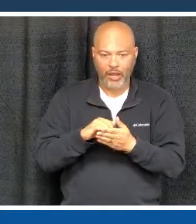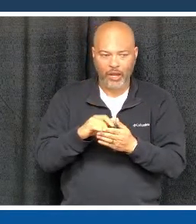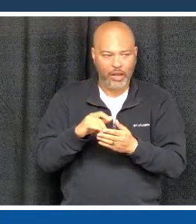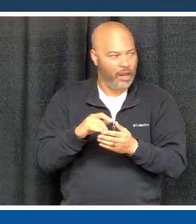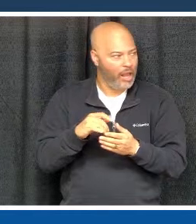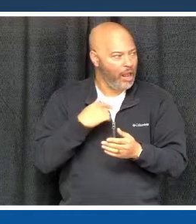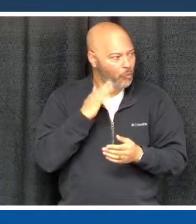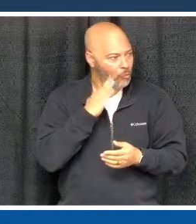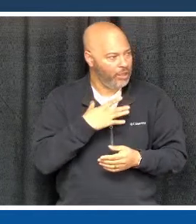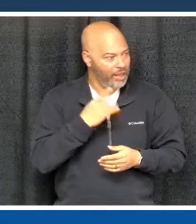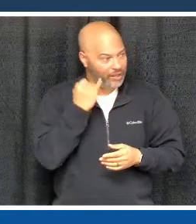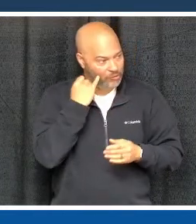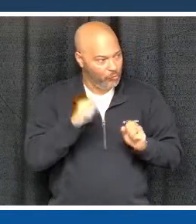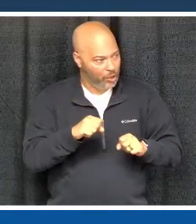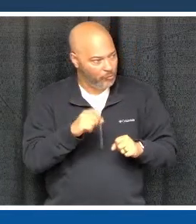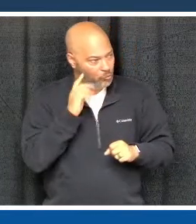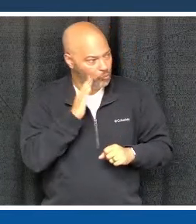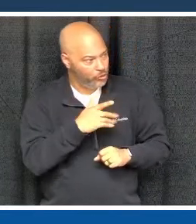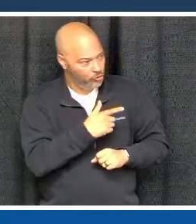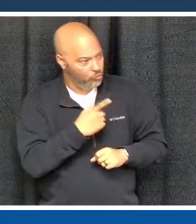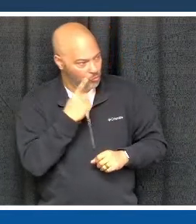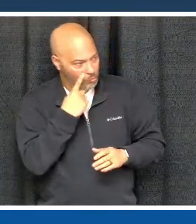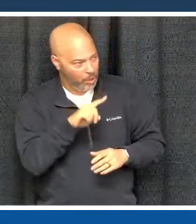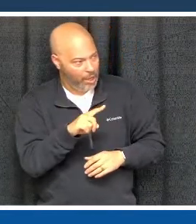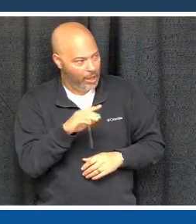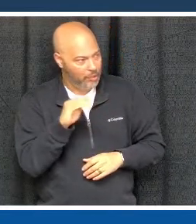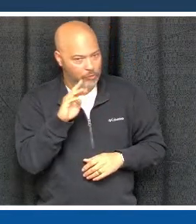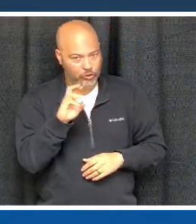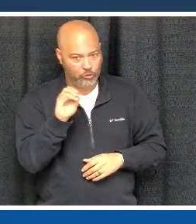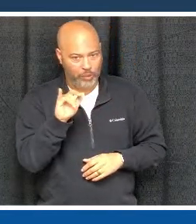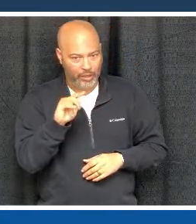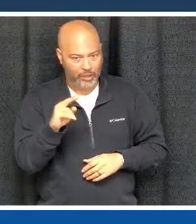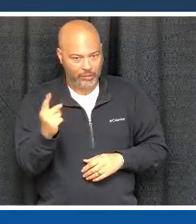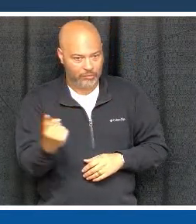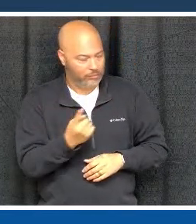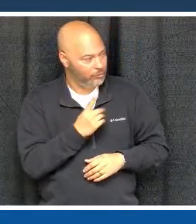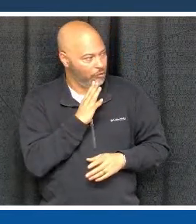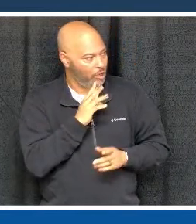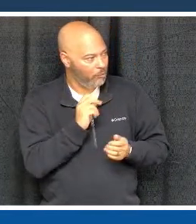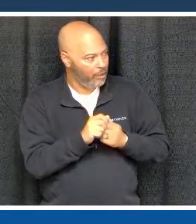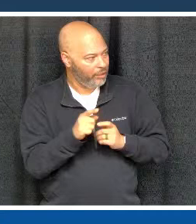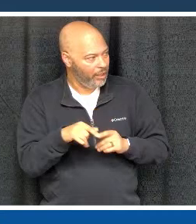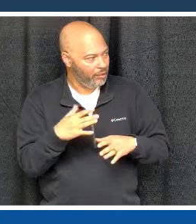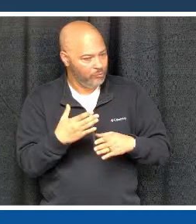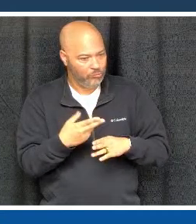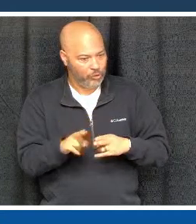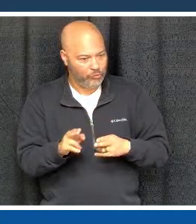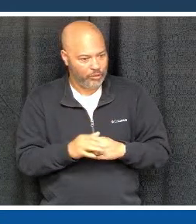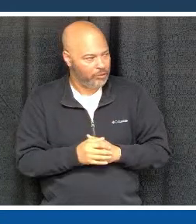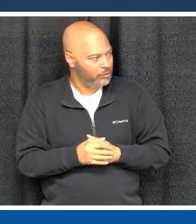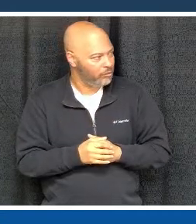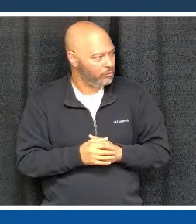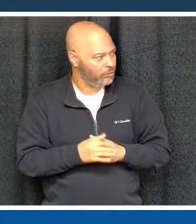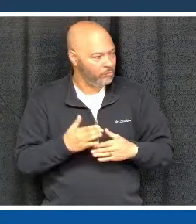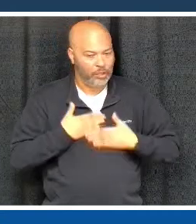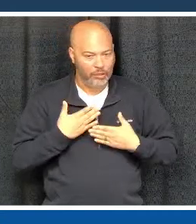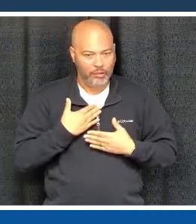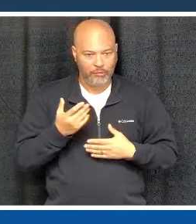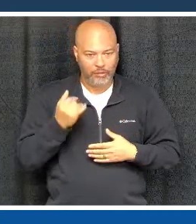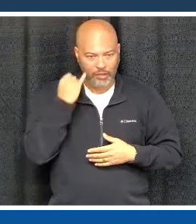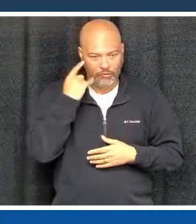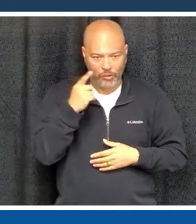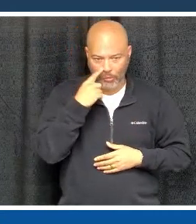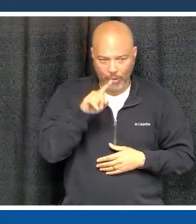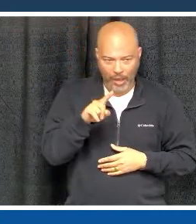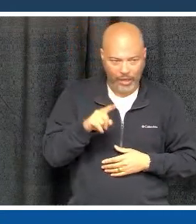if possible, Mayor, would you mind bringing up Mr. Smith just to talk about these very briefly? Yeah, I'd be glad to. Mr. Smith, if you don't